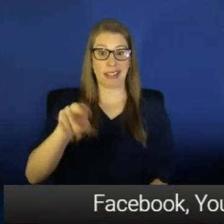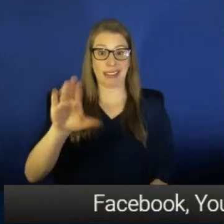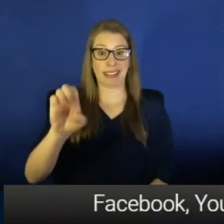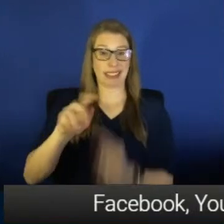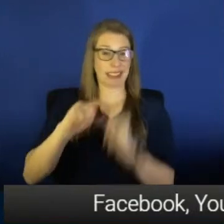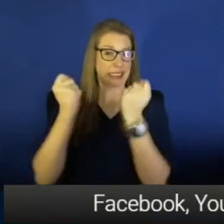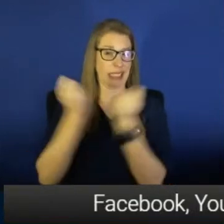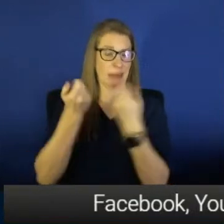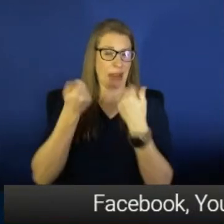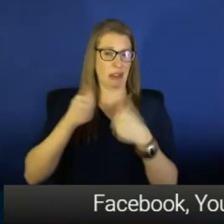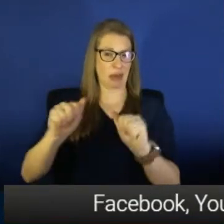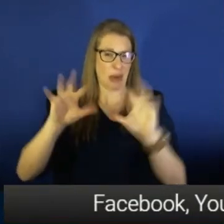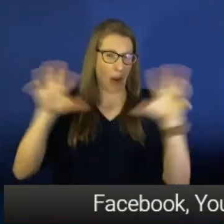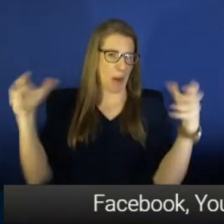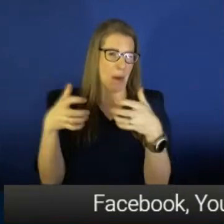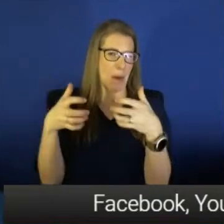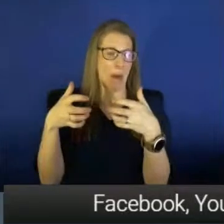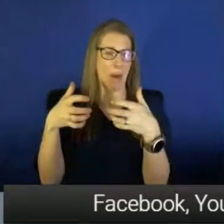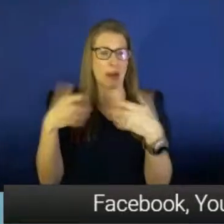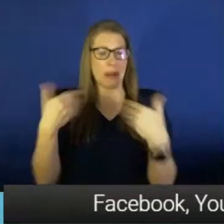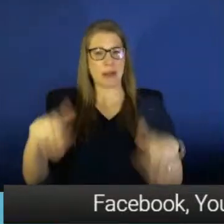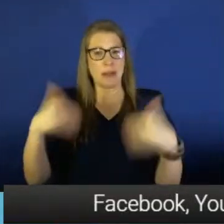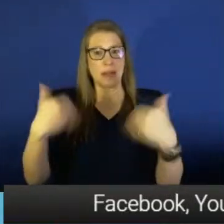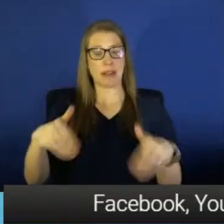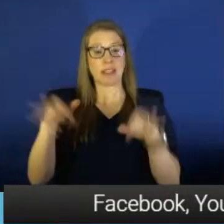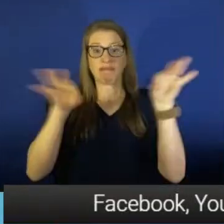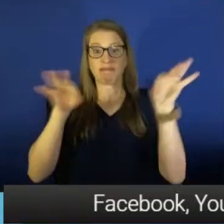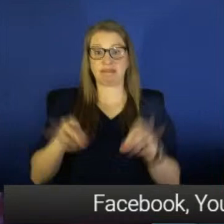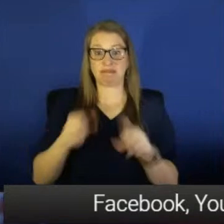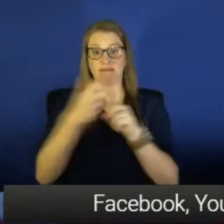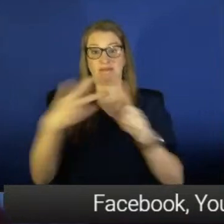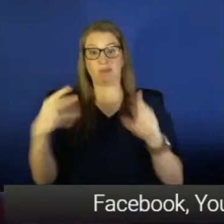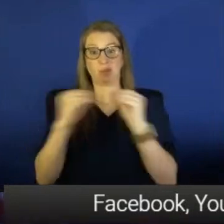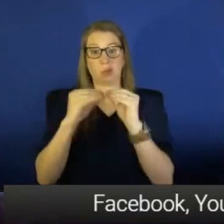magic happen, coming up now on the Morning Medical Update.